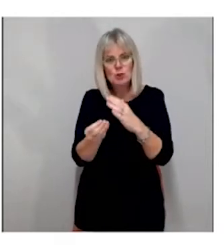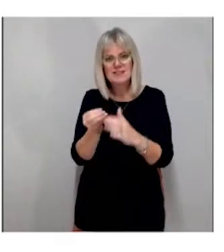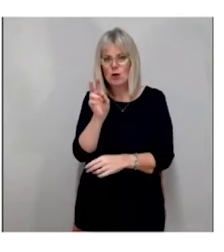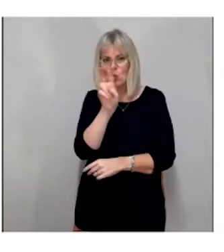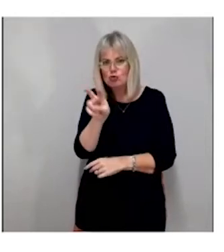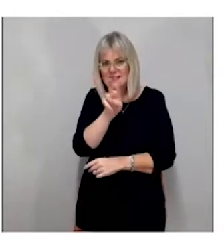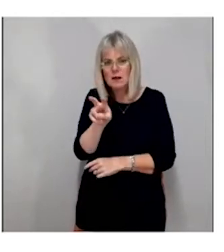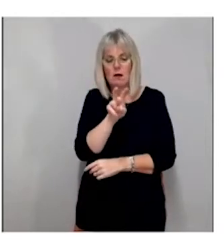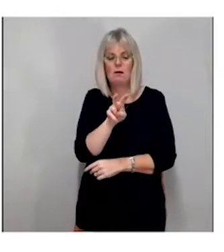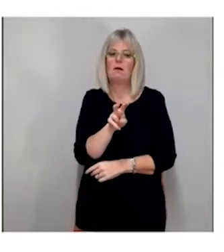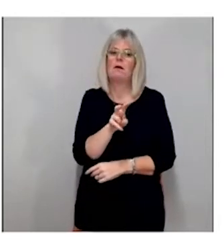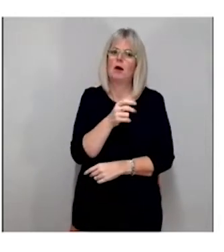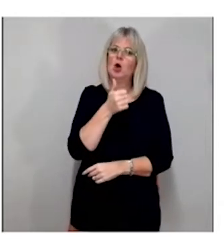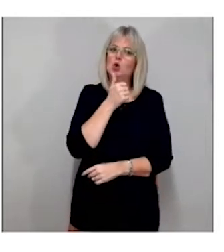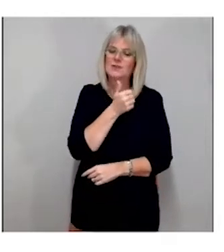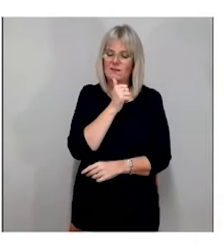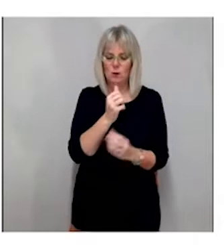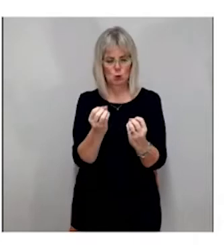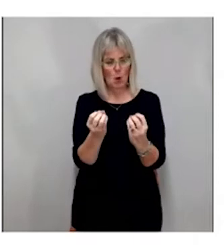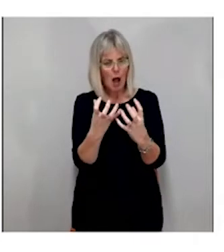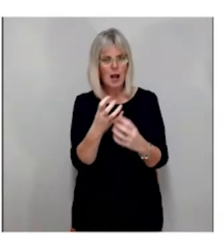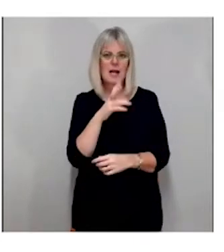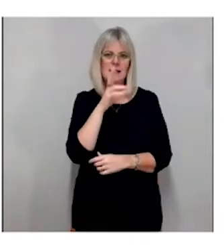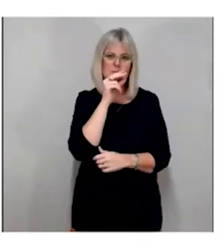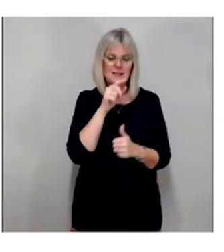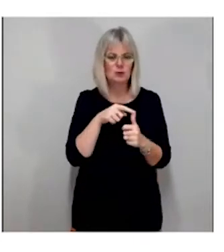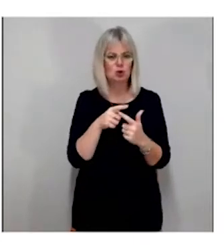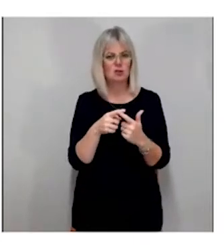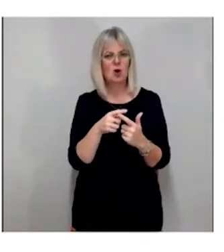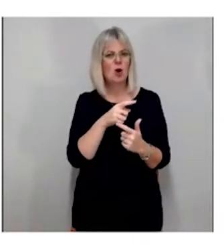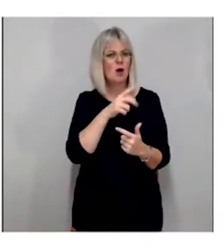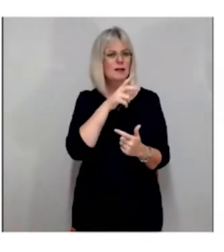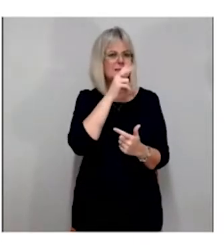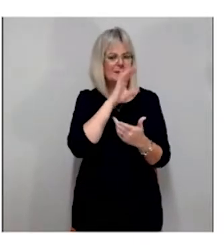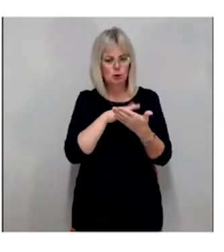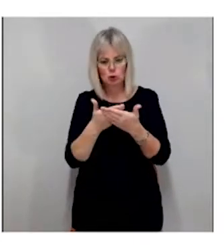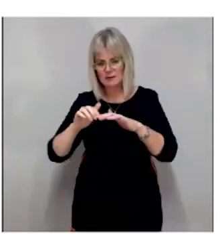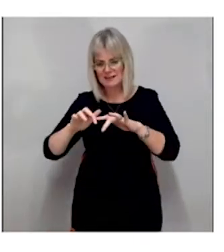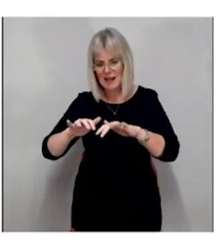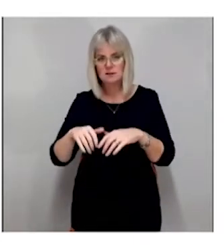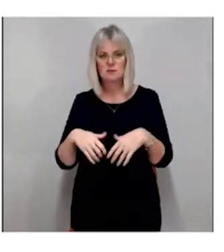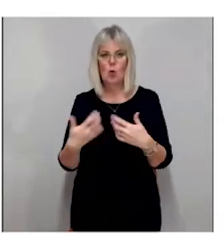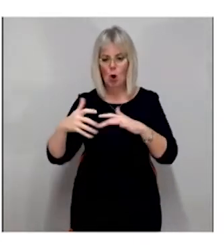parts of speech, text-to-speech, and picture dictionary. I don't have a learning